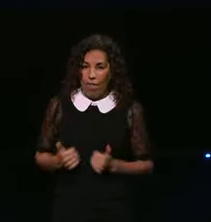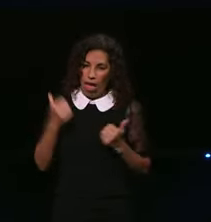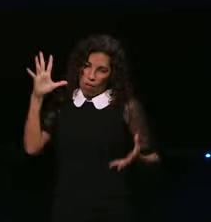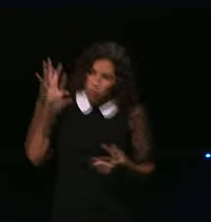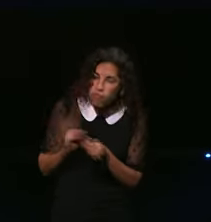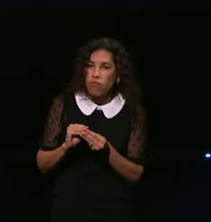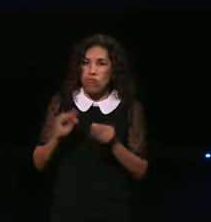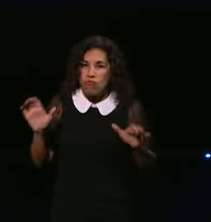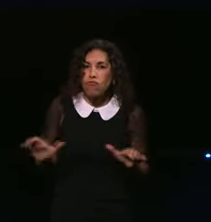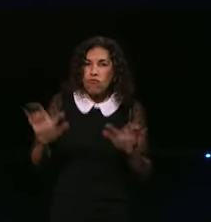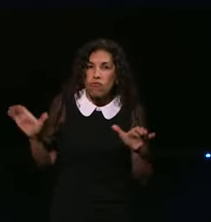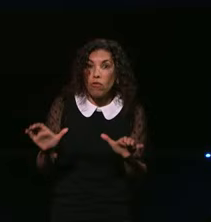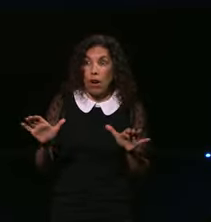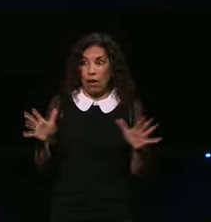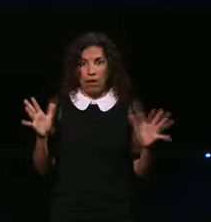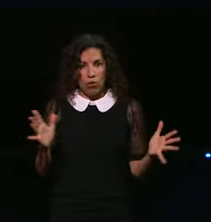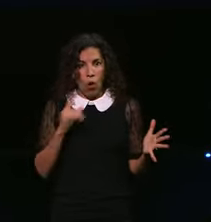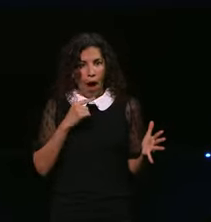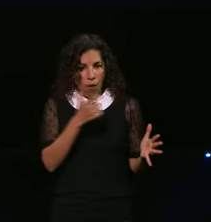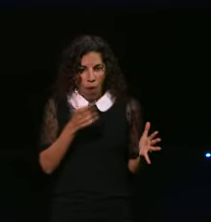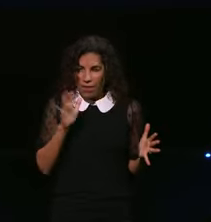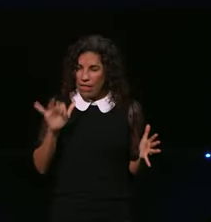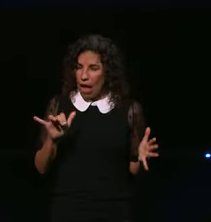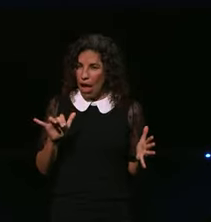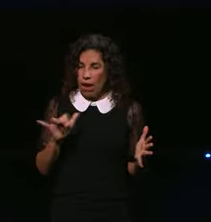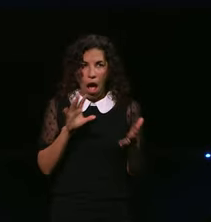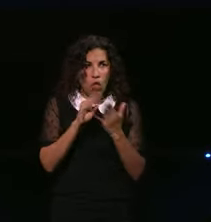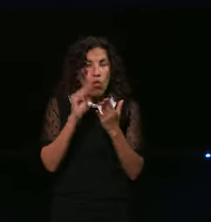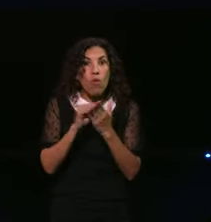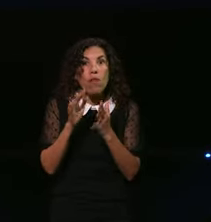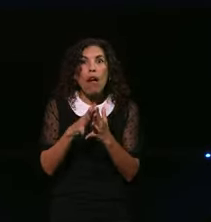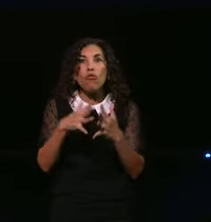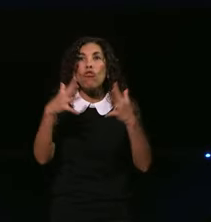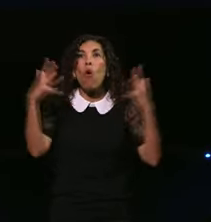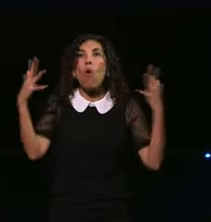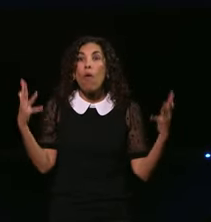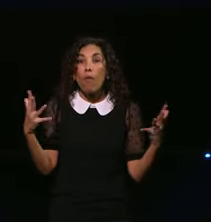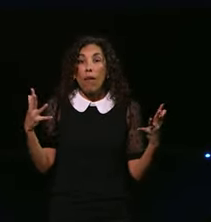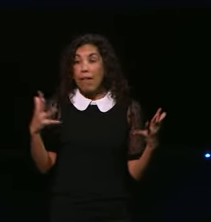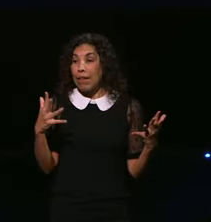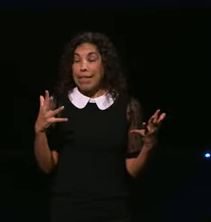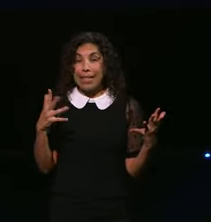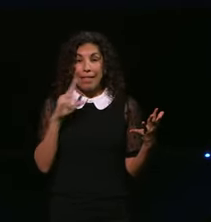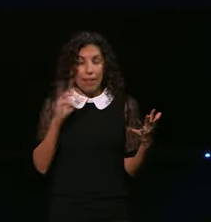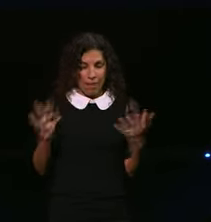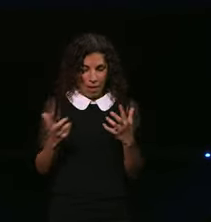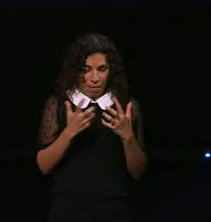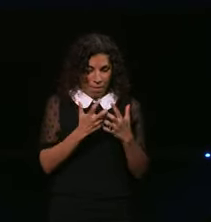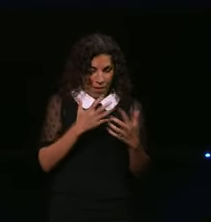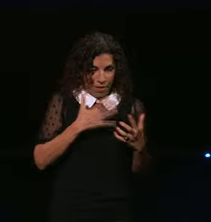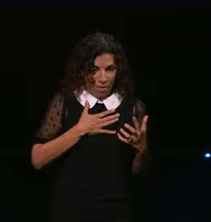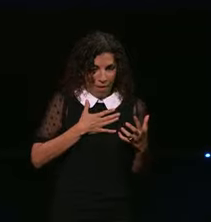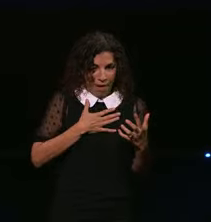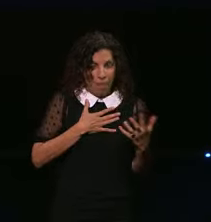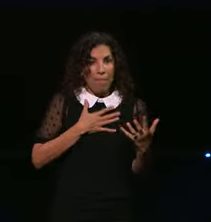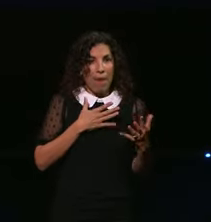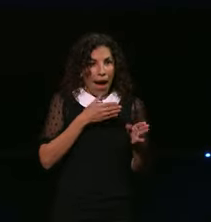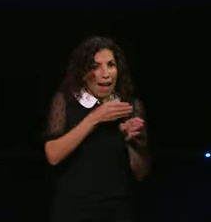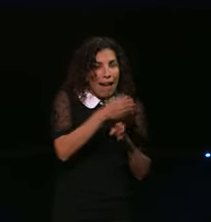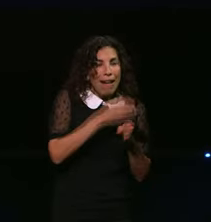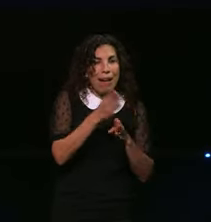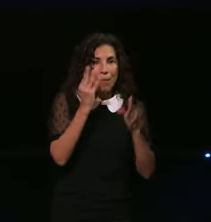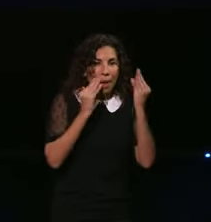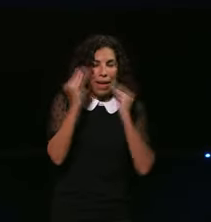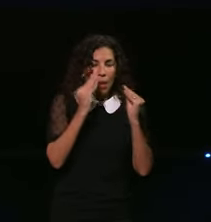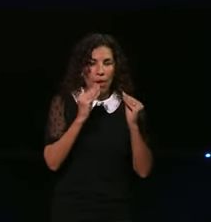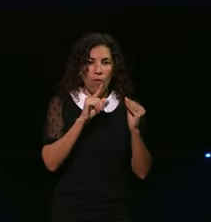And so I watched that and I learned a lot, because it applied to the makeup artist too. You know, you really have to